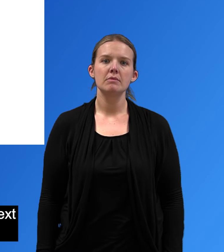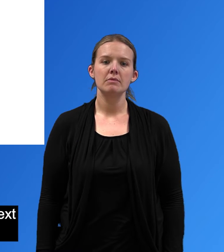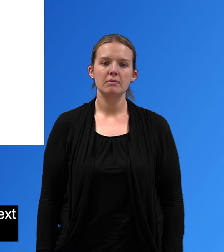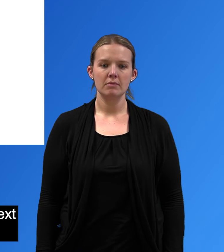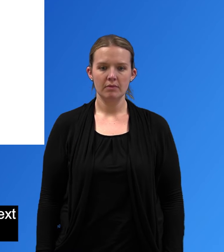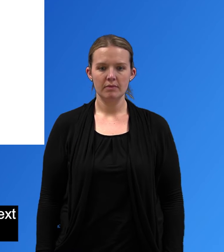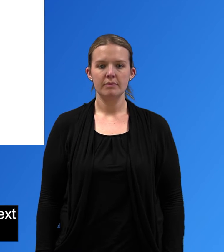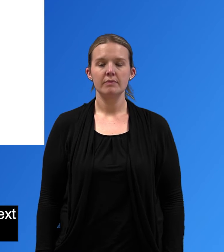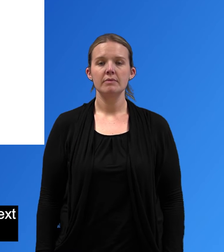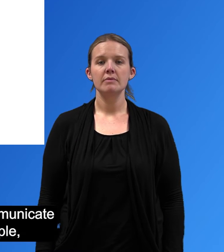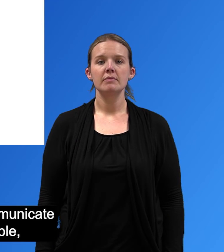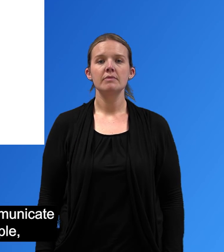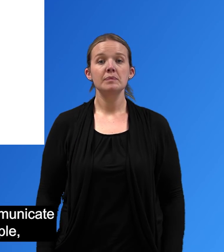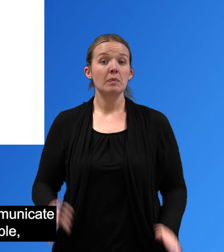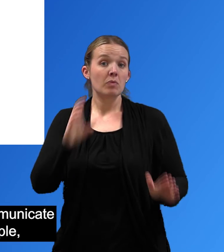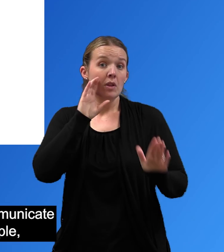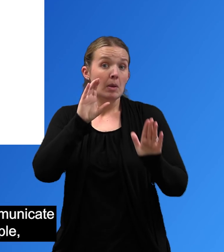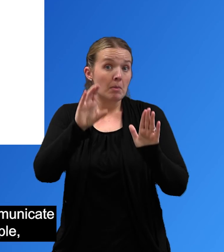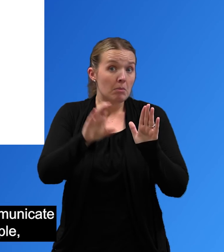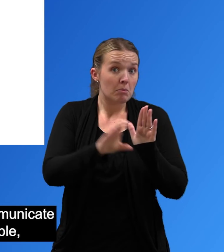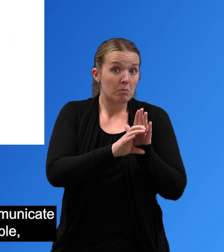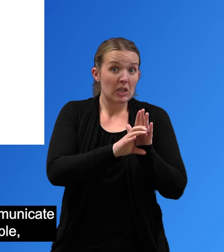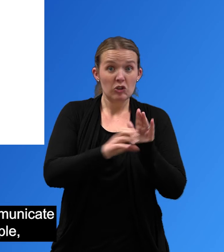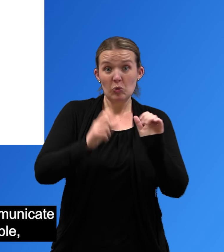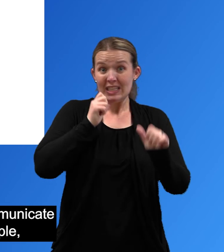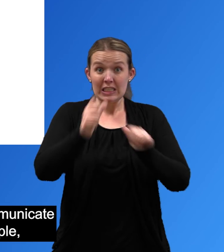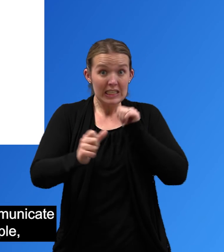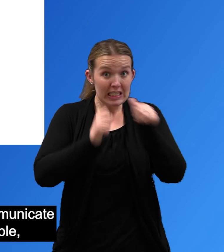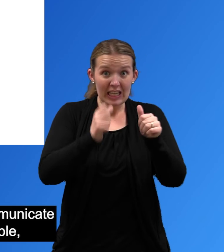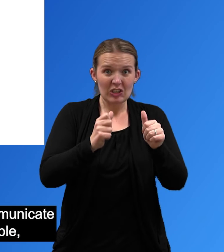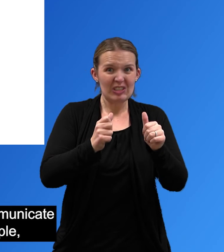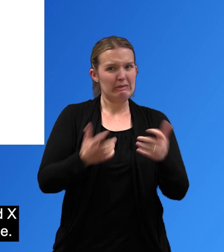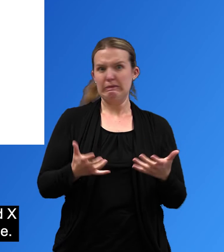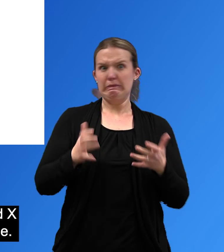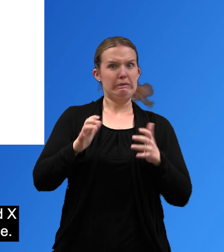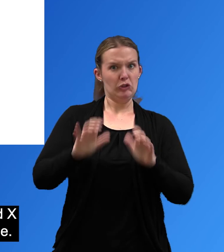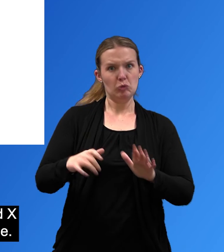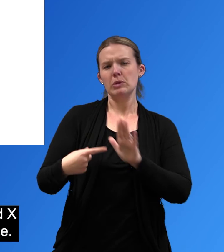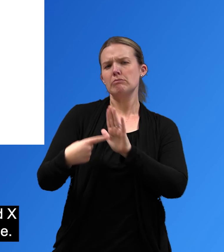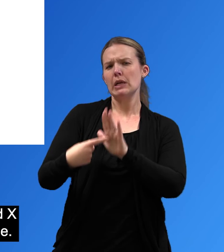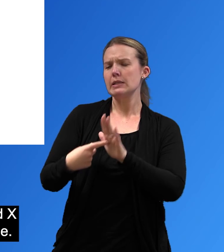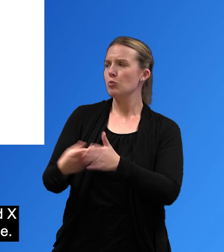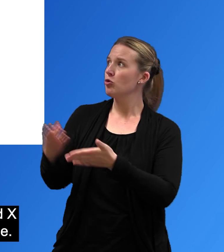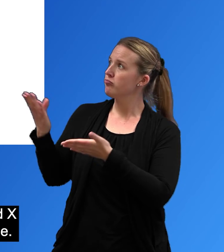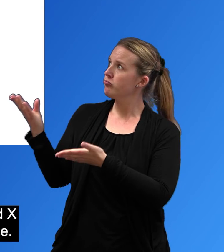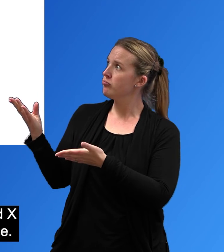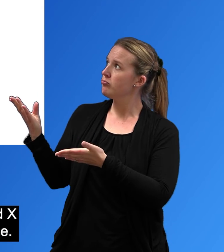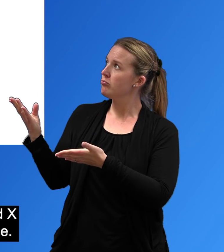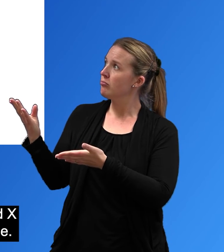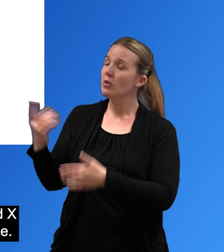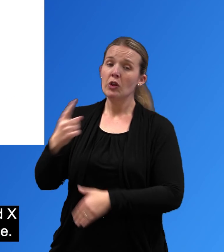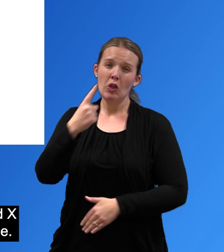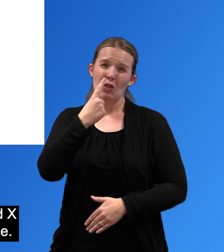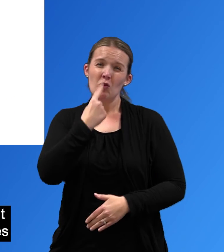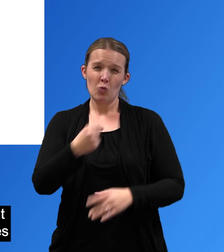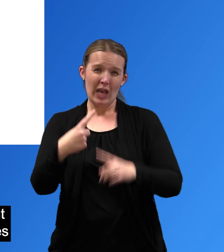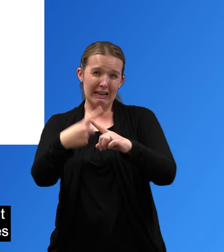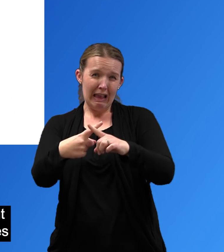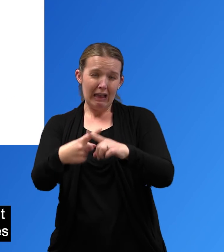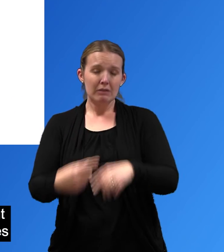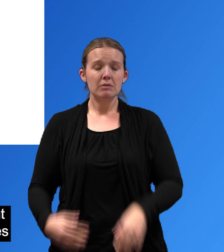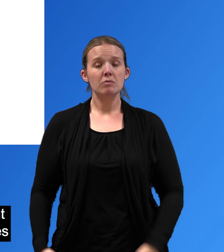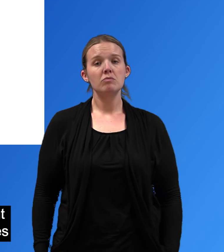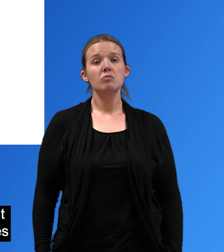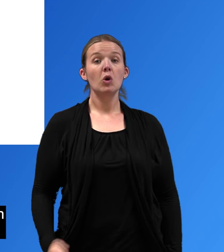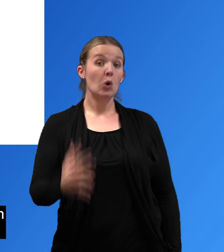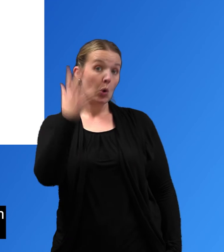explanation. Avoid graphics that communicate negation, for example, graphics with a red X covering the image. This is